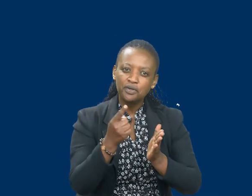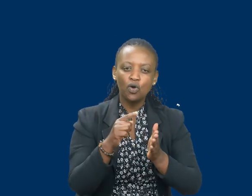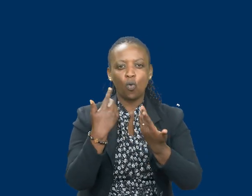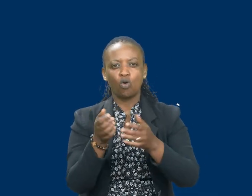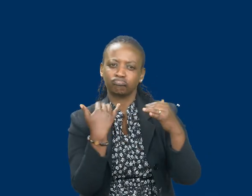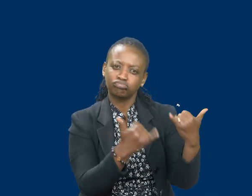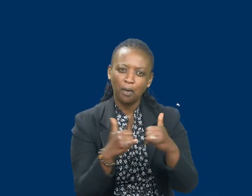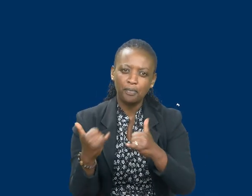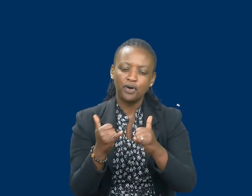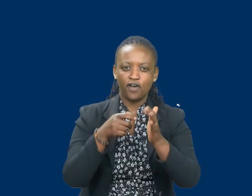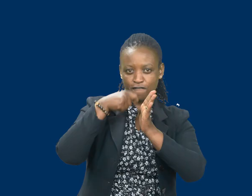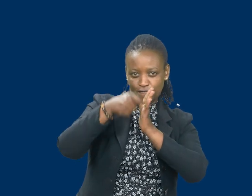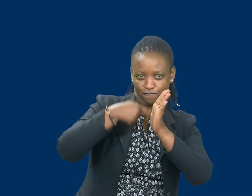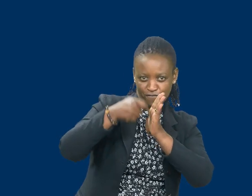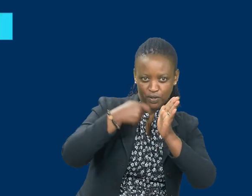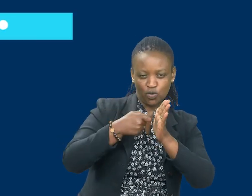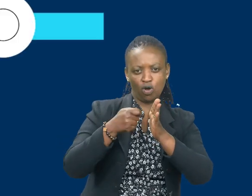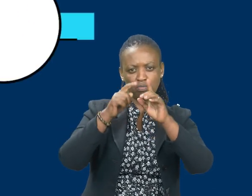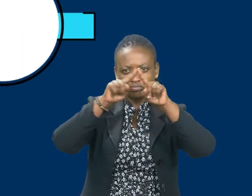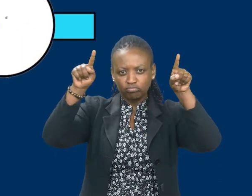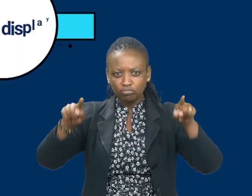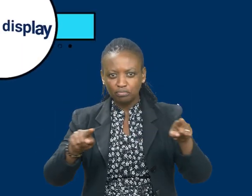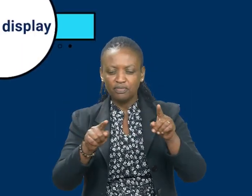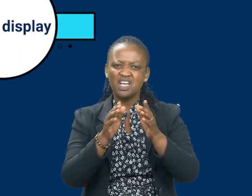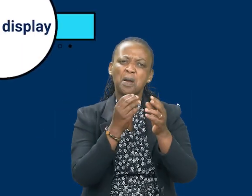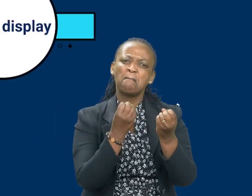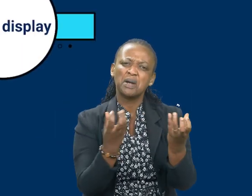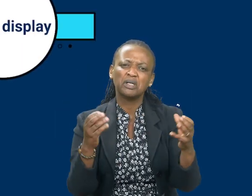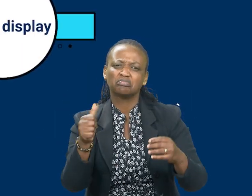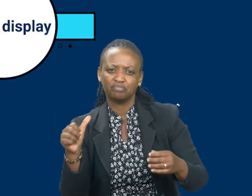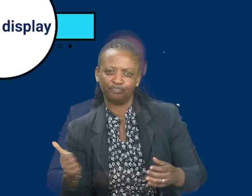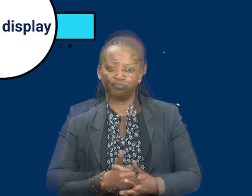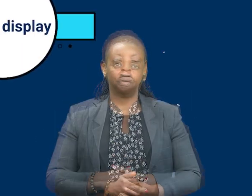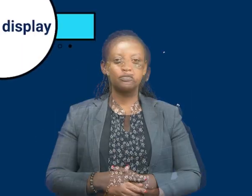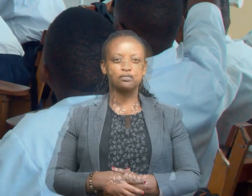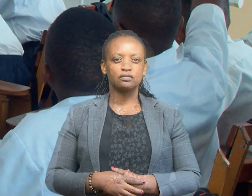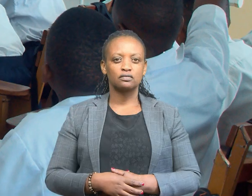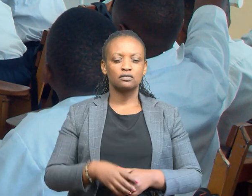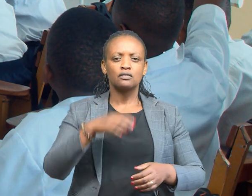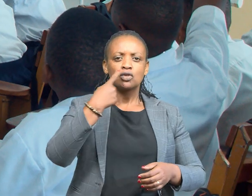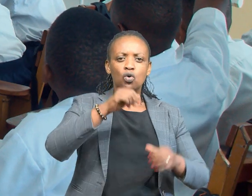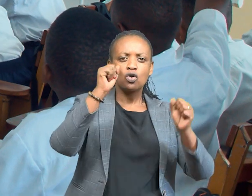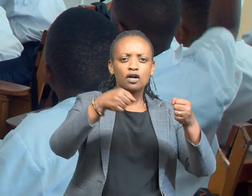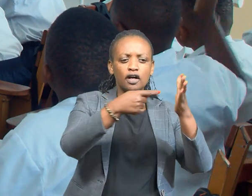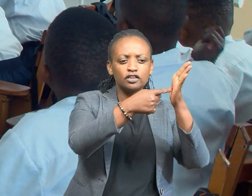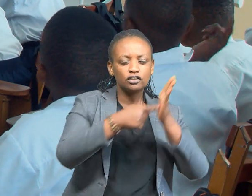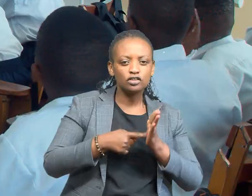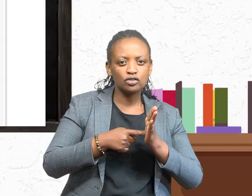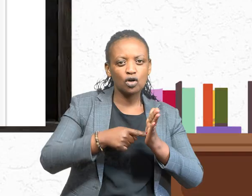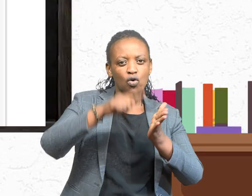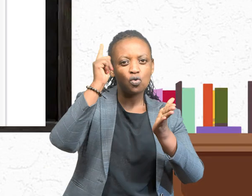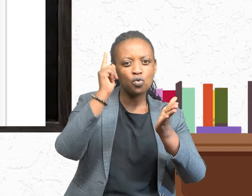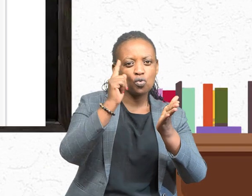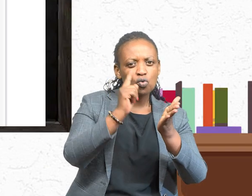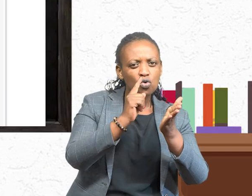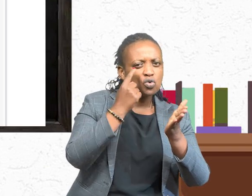storytelling, role plays, video plays, chat display, and many more. Who can present to us what